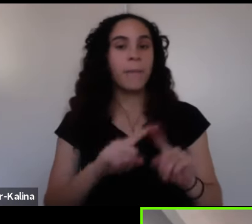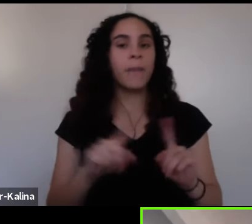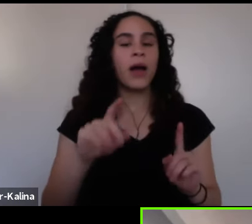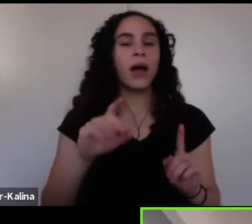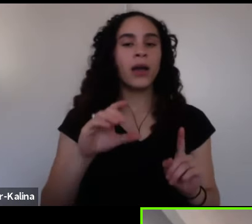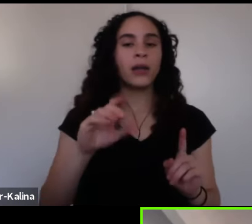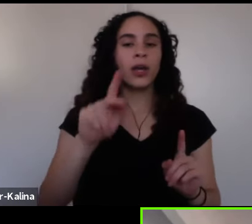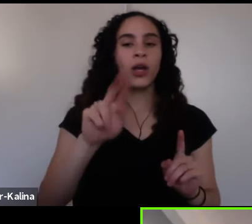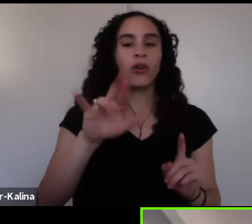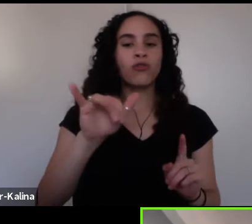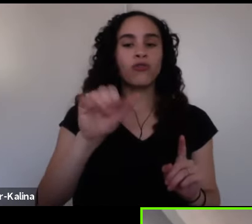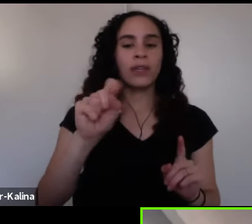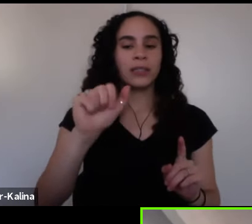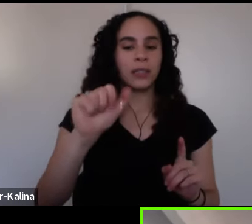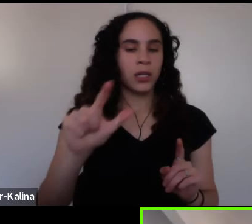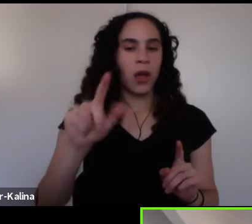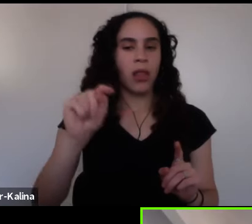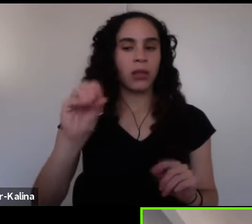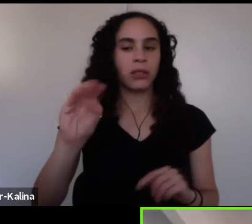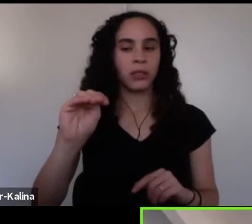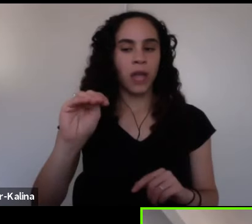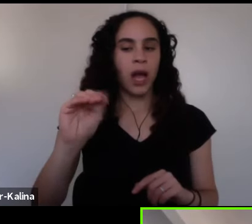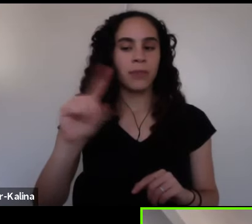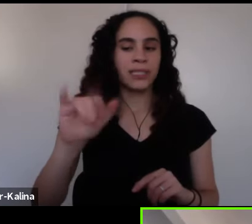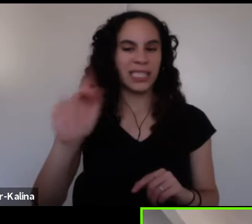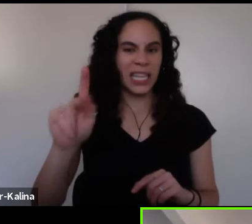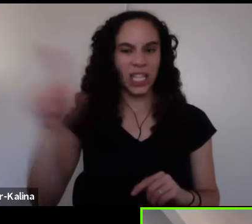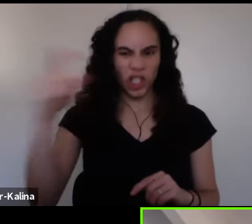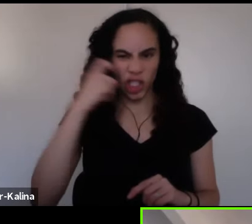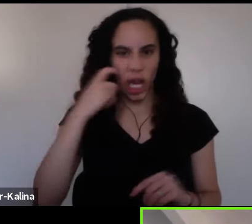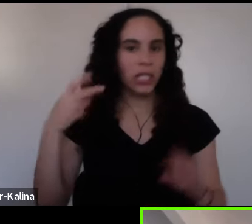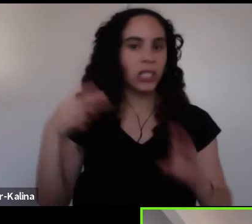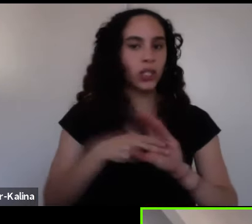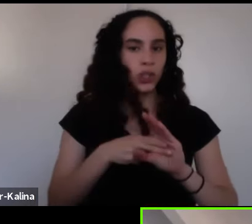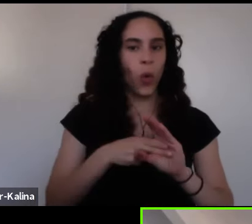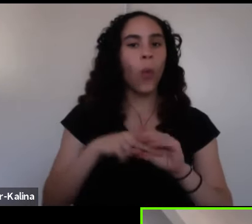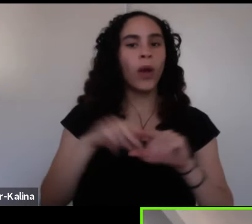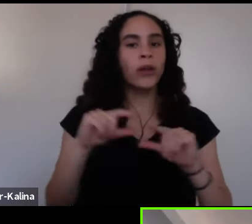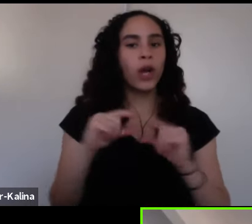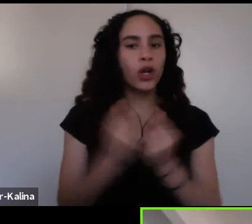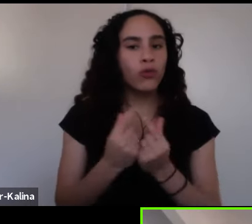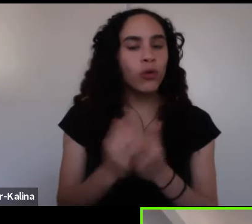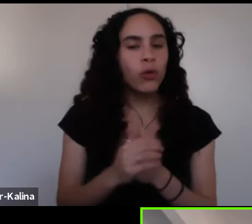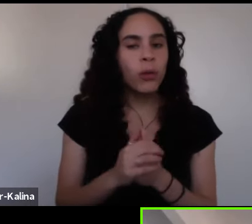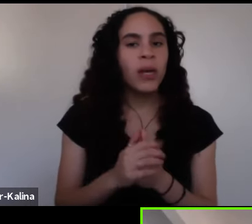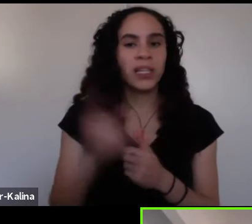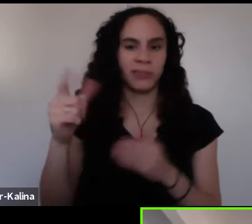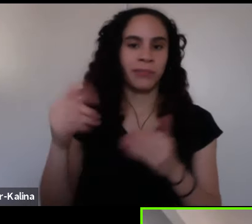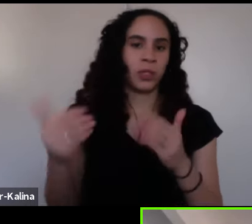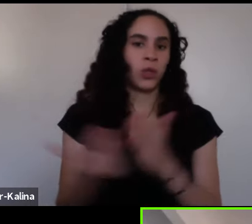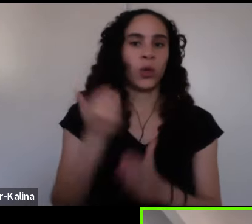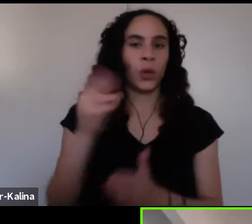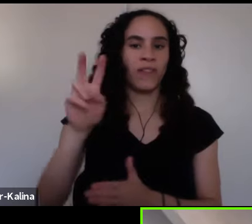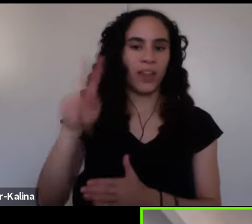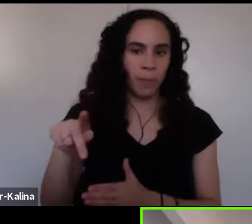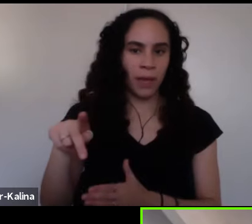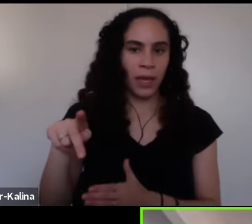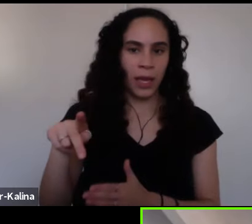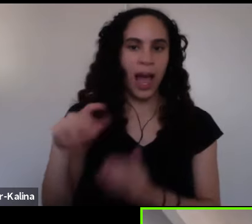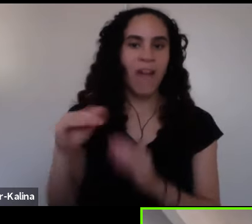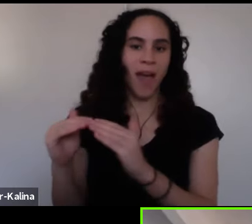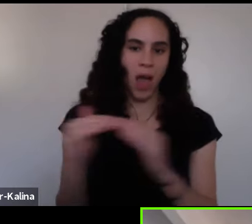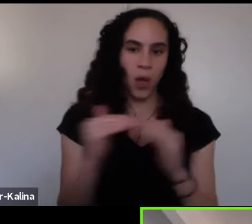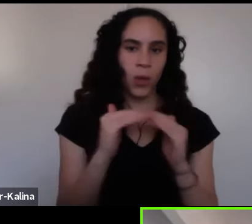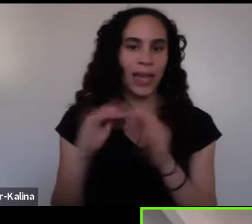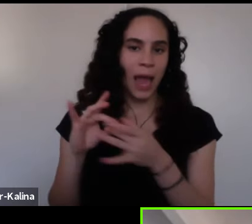Tomzik, who just joined our group or just came over to our group, and she's the new VP of Equity and Belonging. She